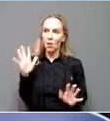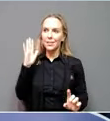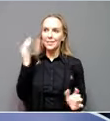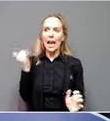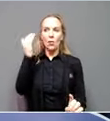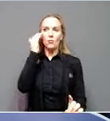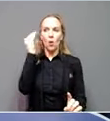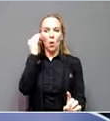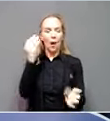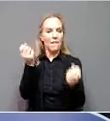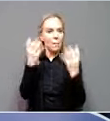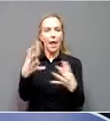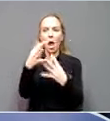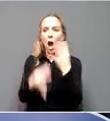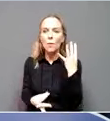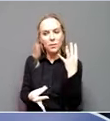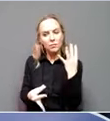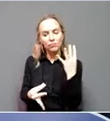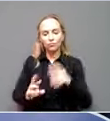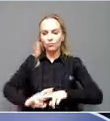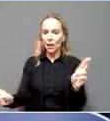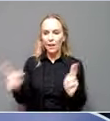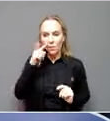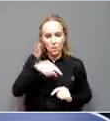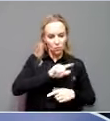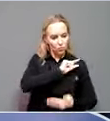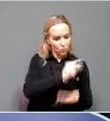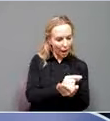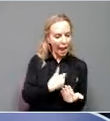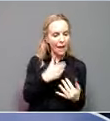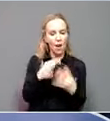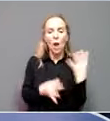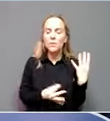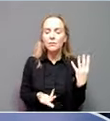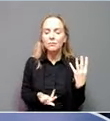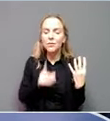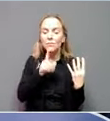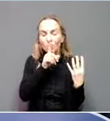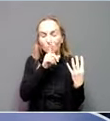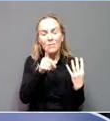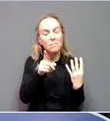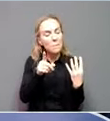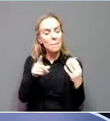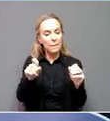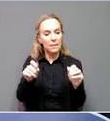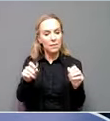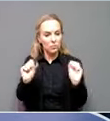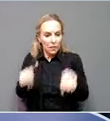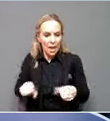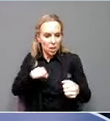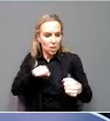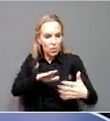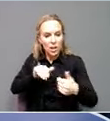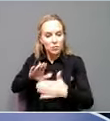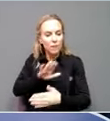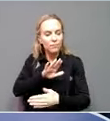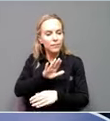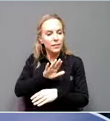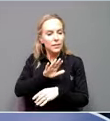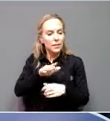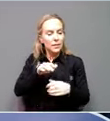options were out there for them. I think that this is a real way where we can address numerous challenges in front of us